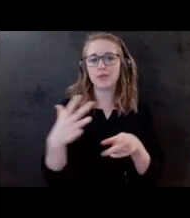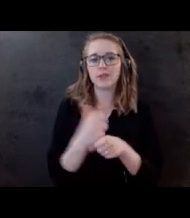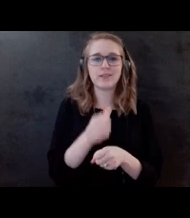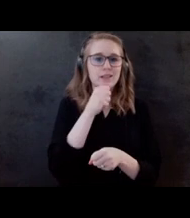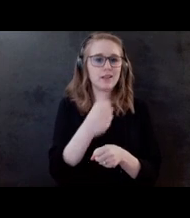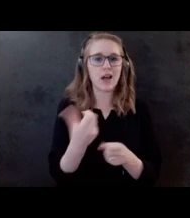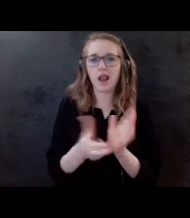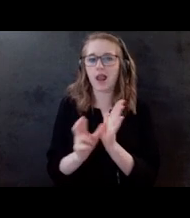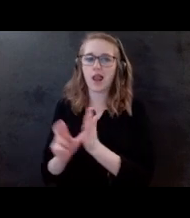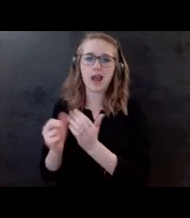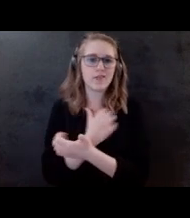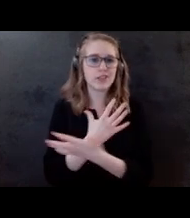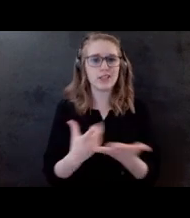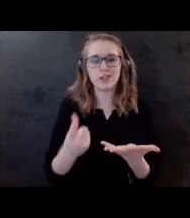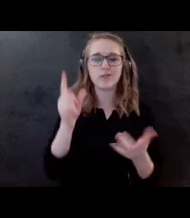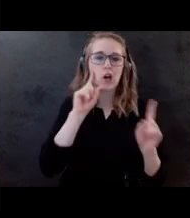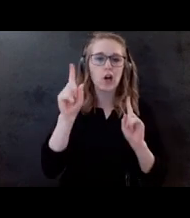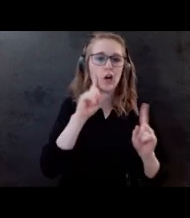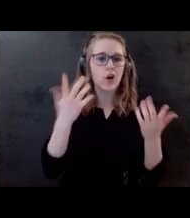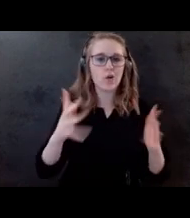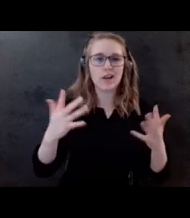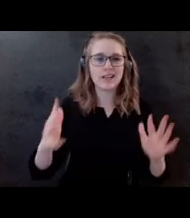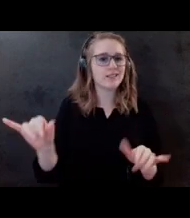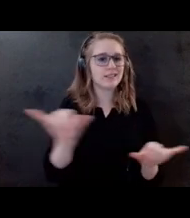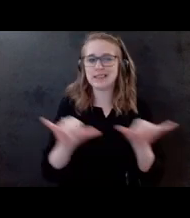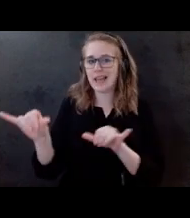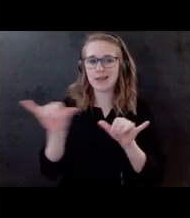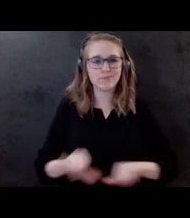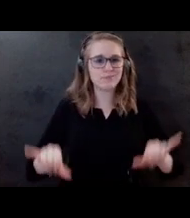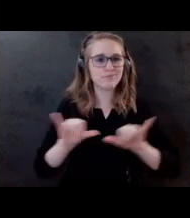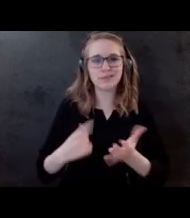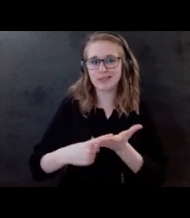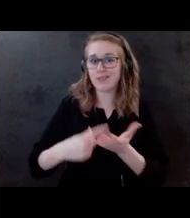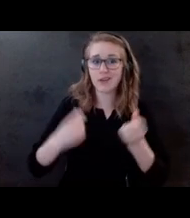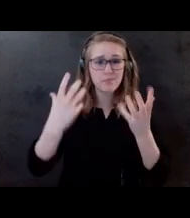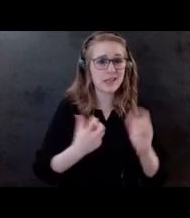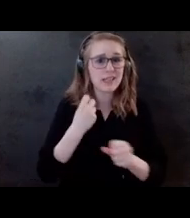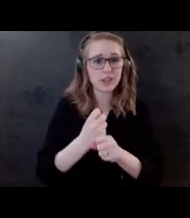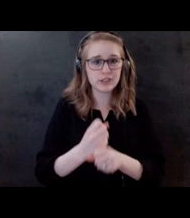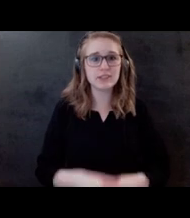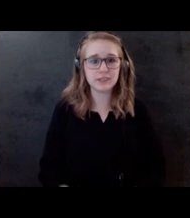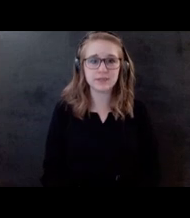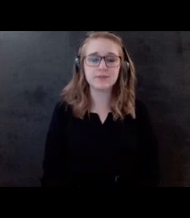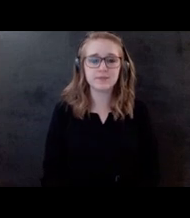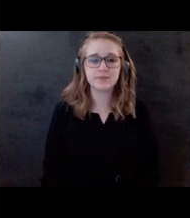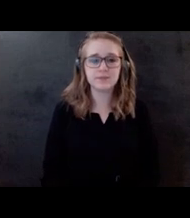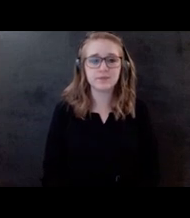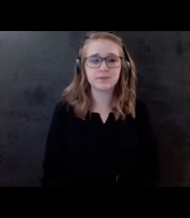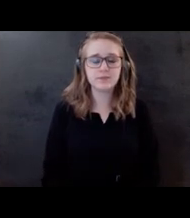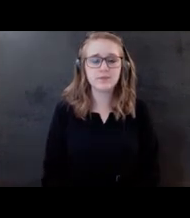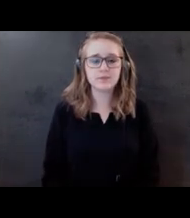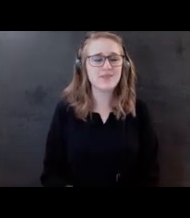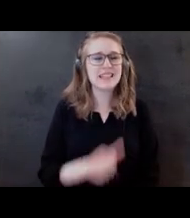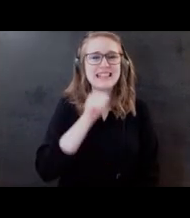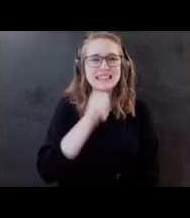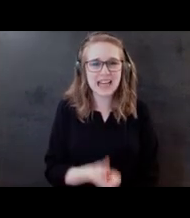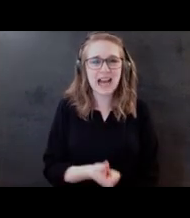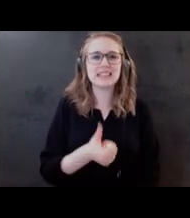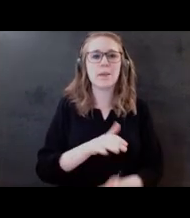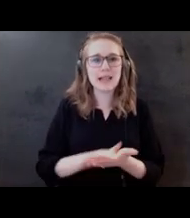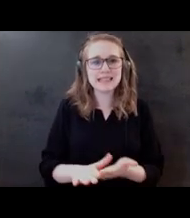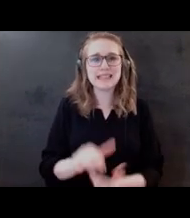all the stuff you've already heard, because it's the same stuff we've been talking about for many years. It is not pleasant, it is